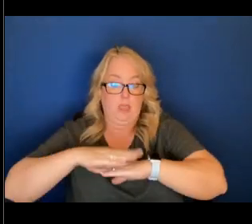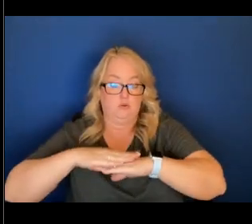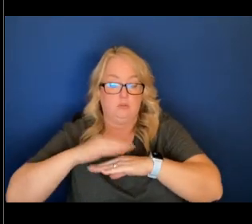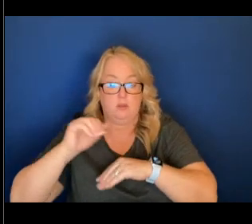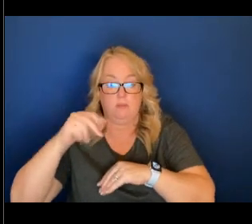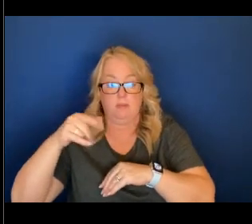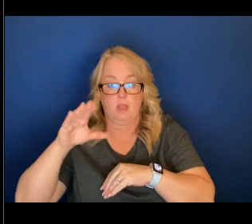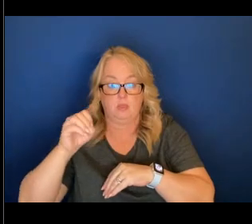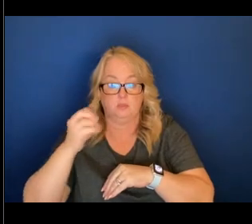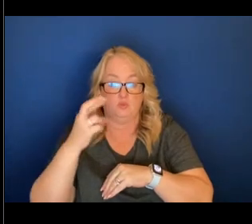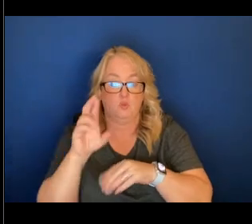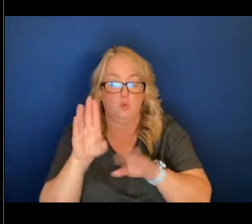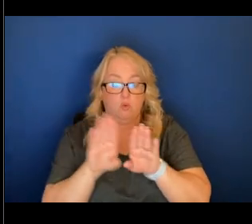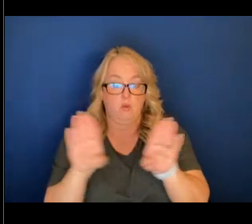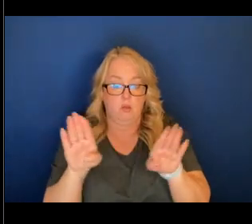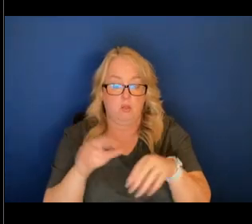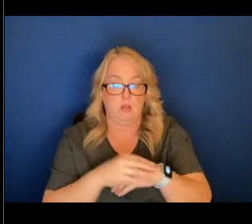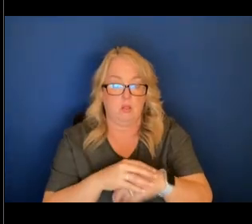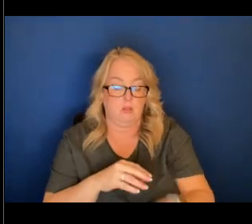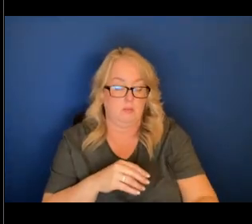or wall.